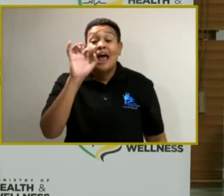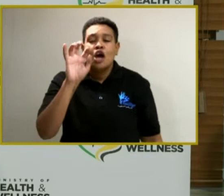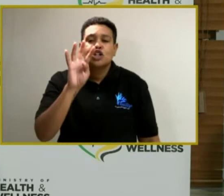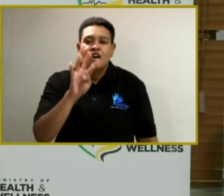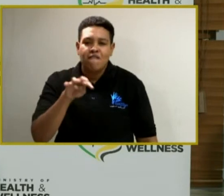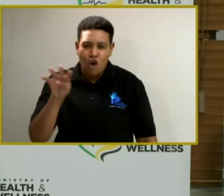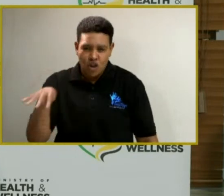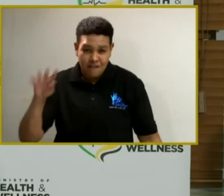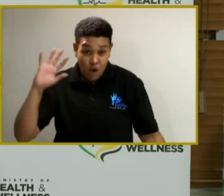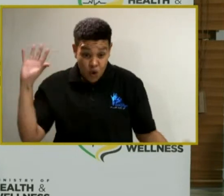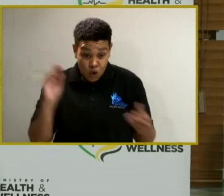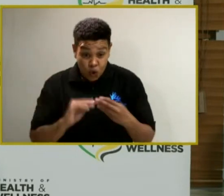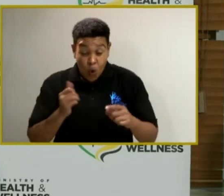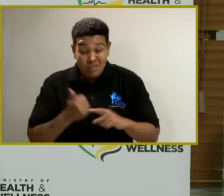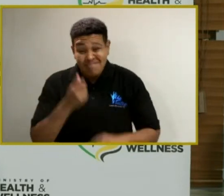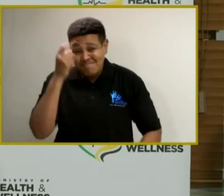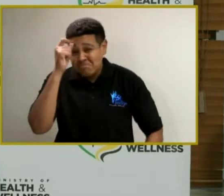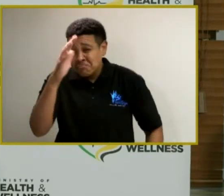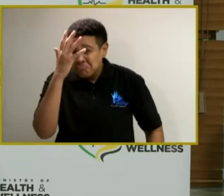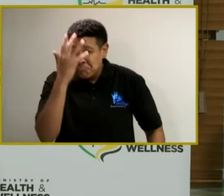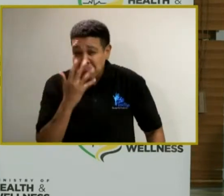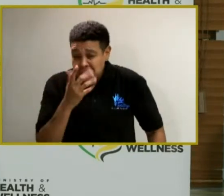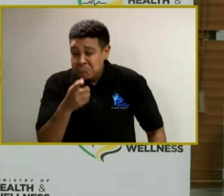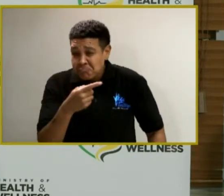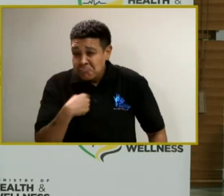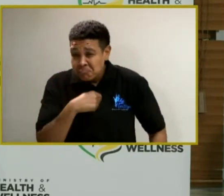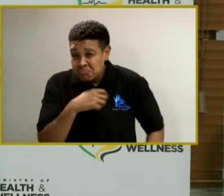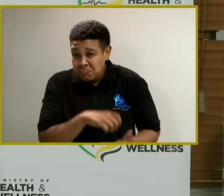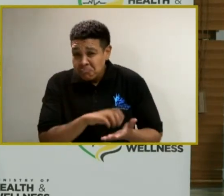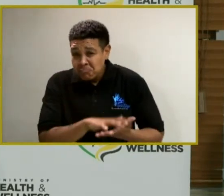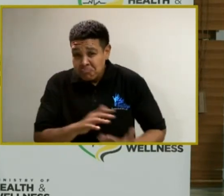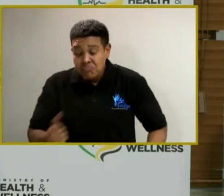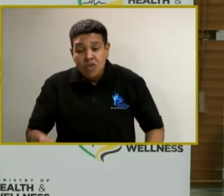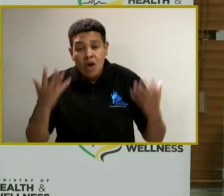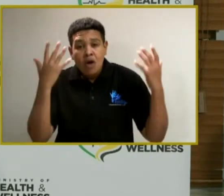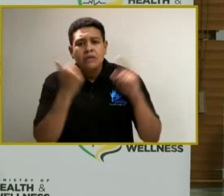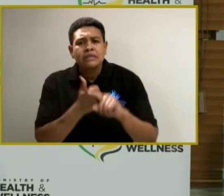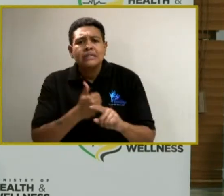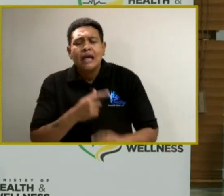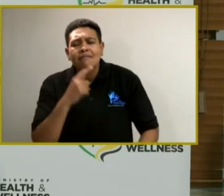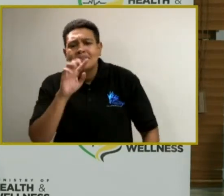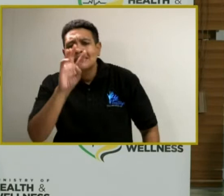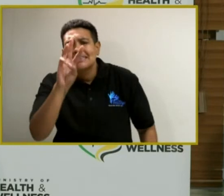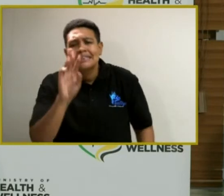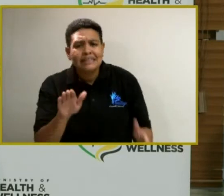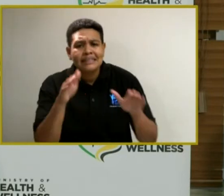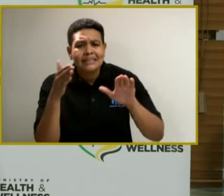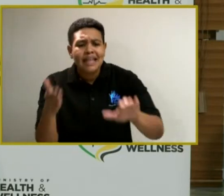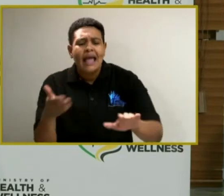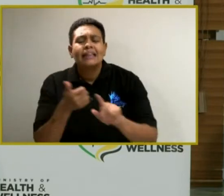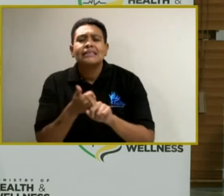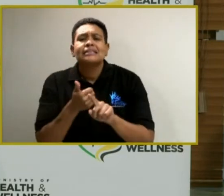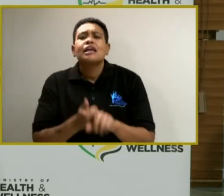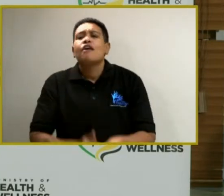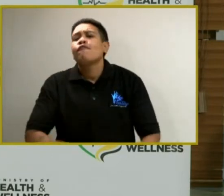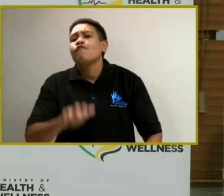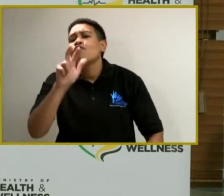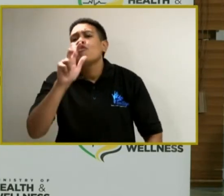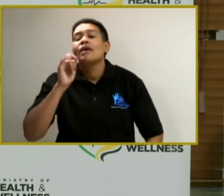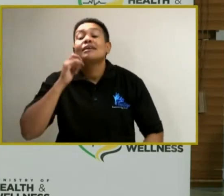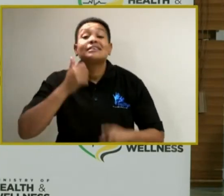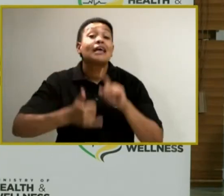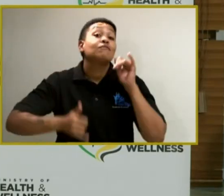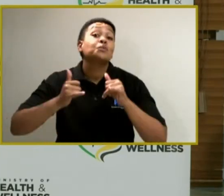116,944. And regrettably, we have also recorded 6 deaths, 3 of which were